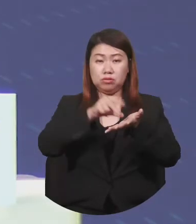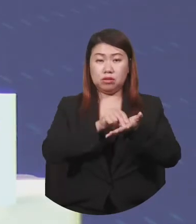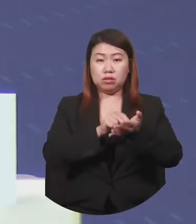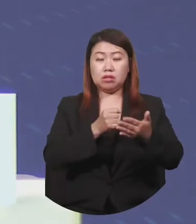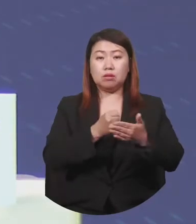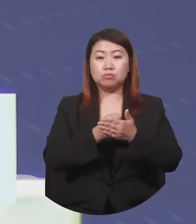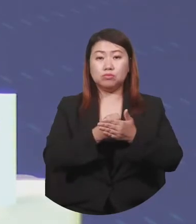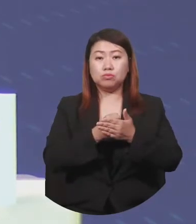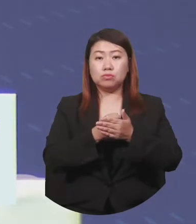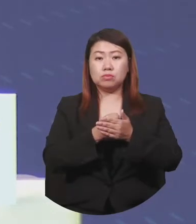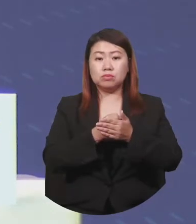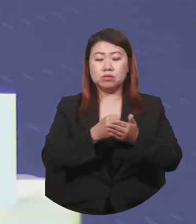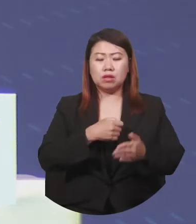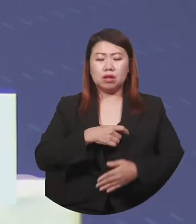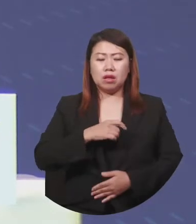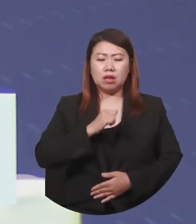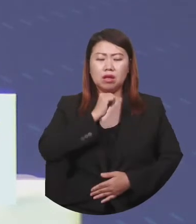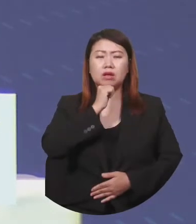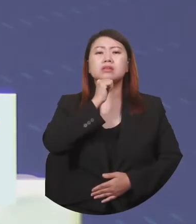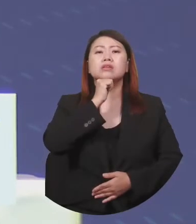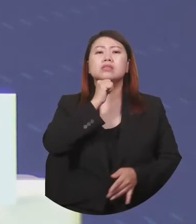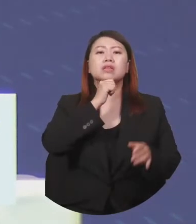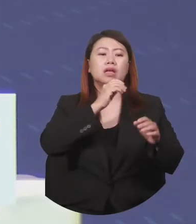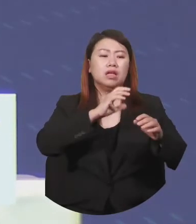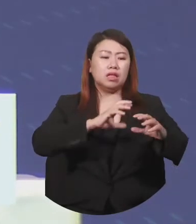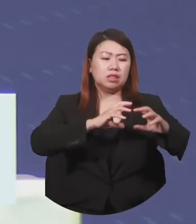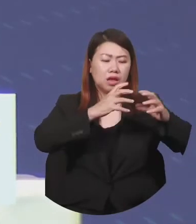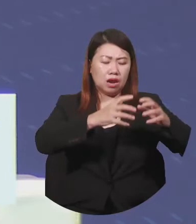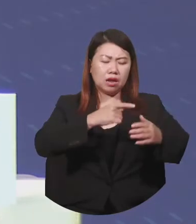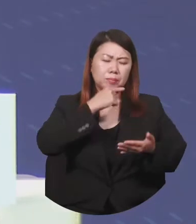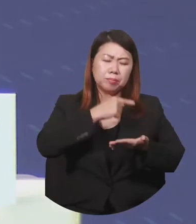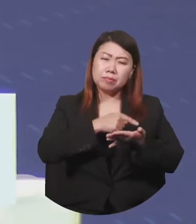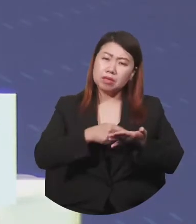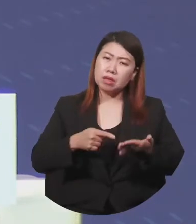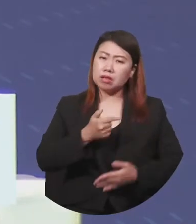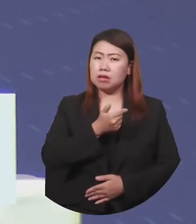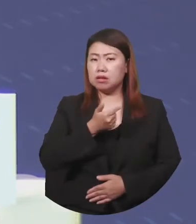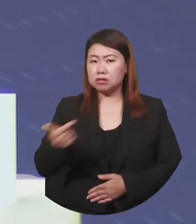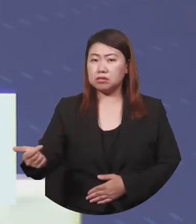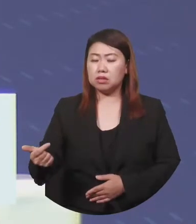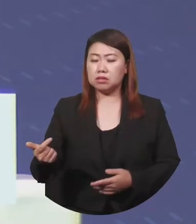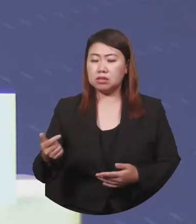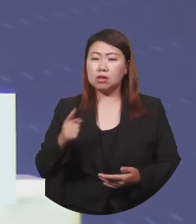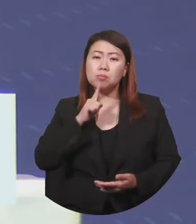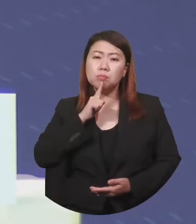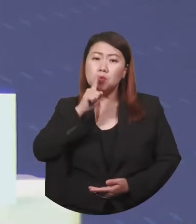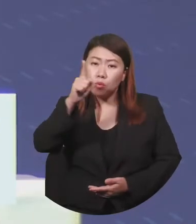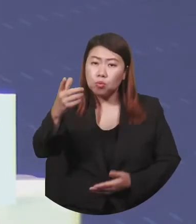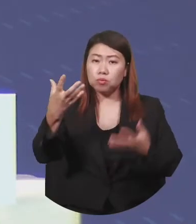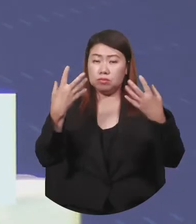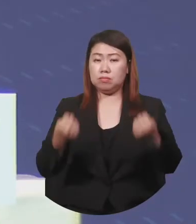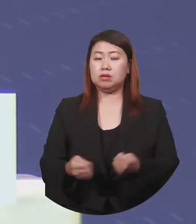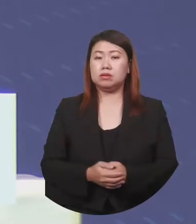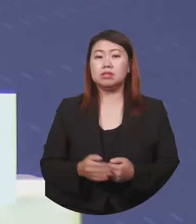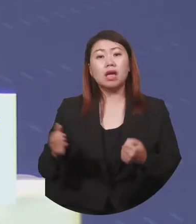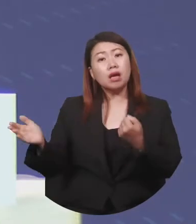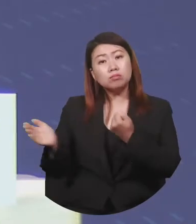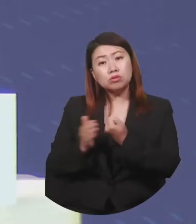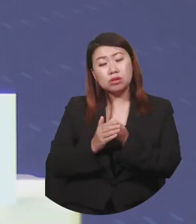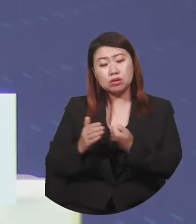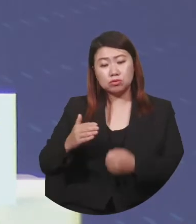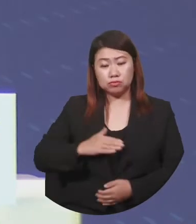vulnerable groups suffer most. So how we redirect our resources of